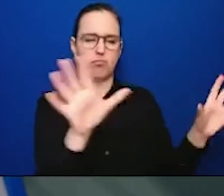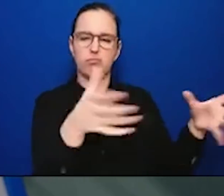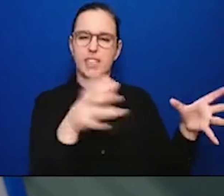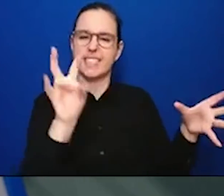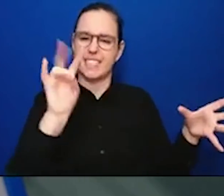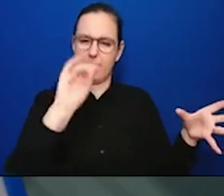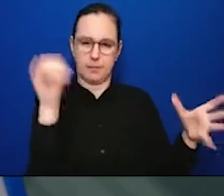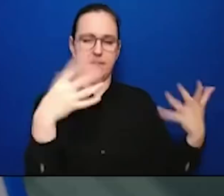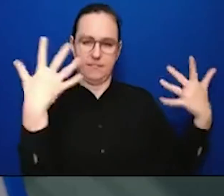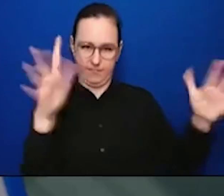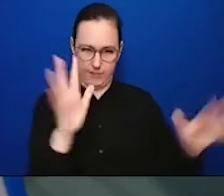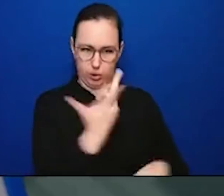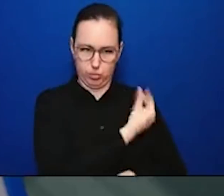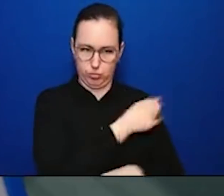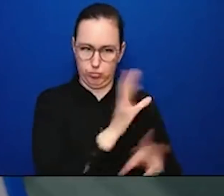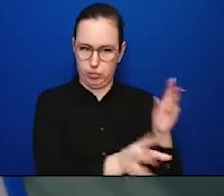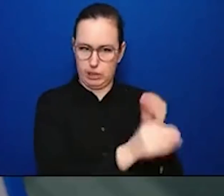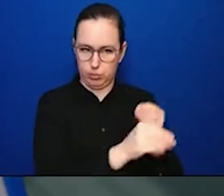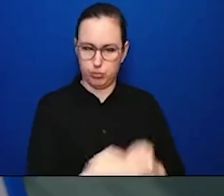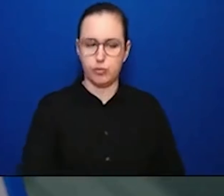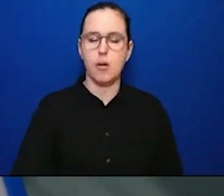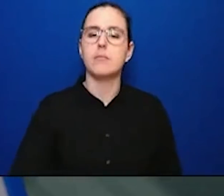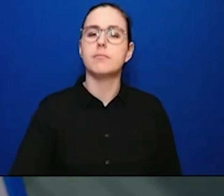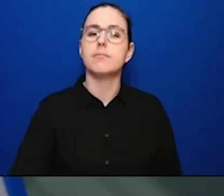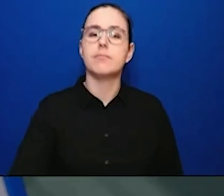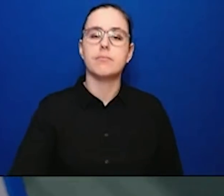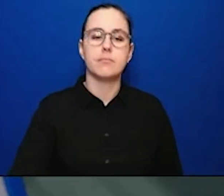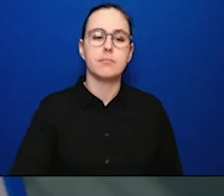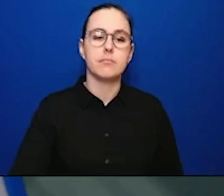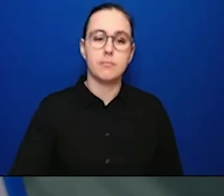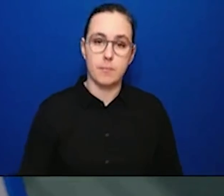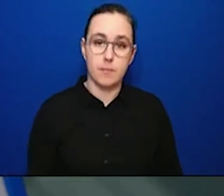eligible population, those who have received their first 2 doses.